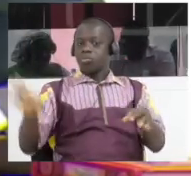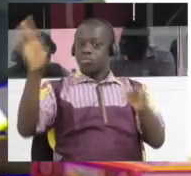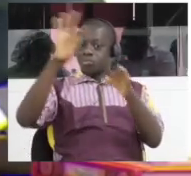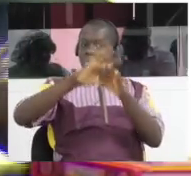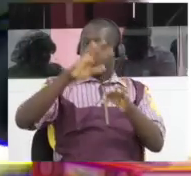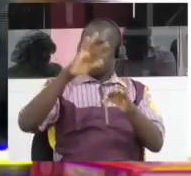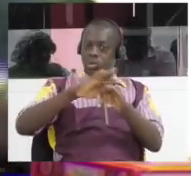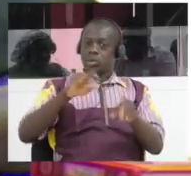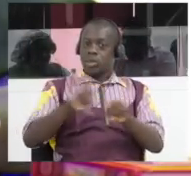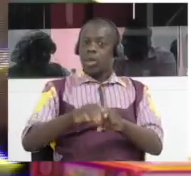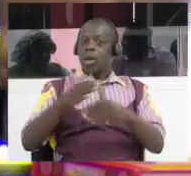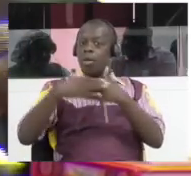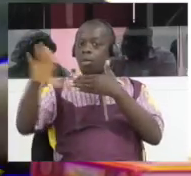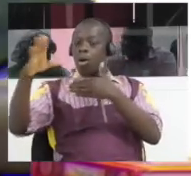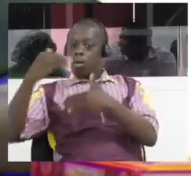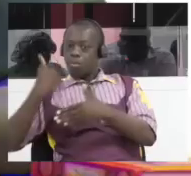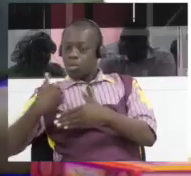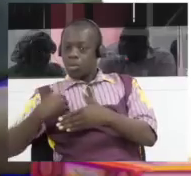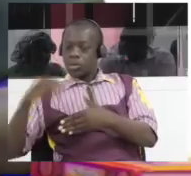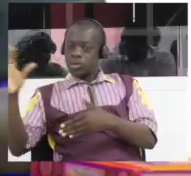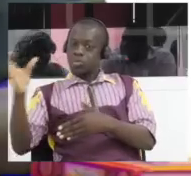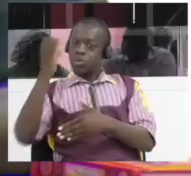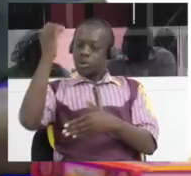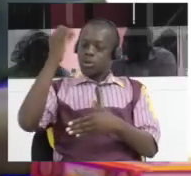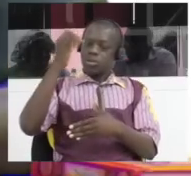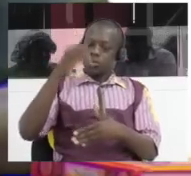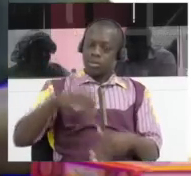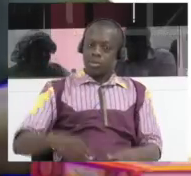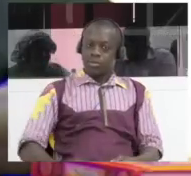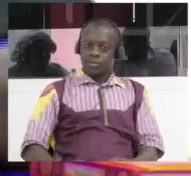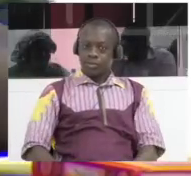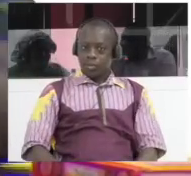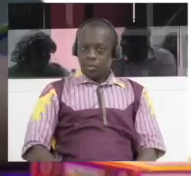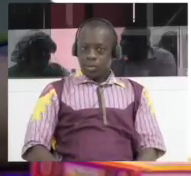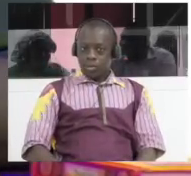vote, and then the majority, or the simple majority, would carry the day then.